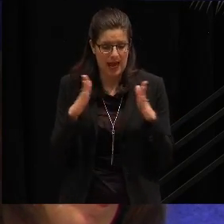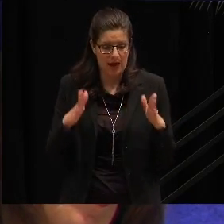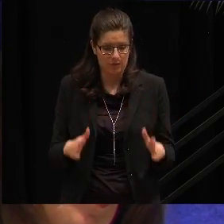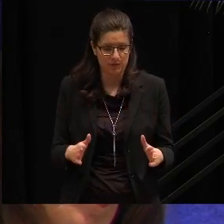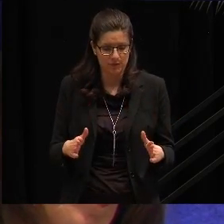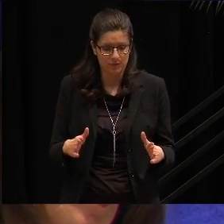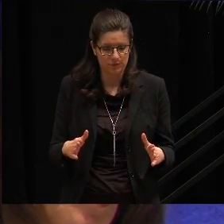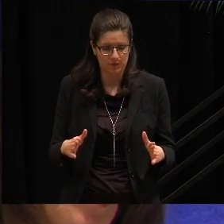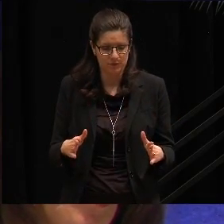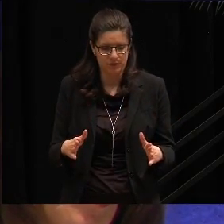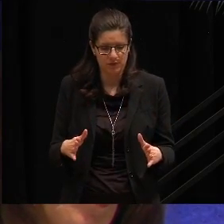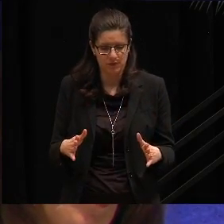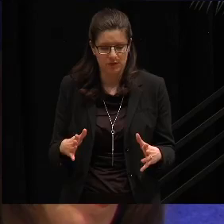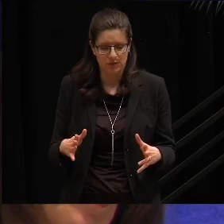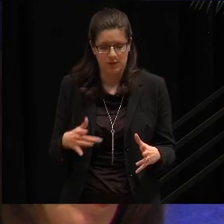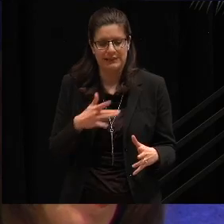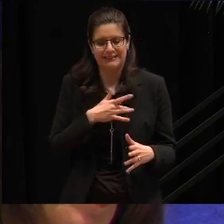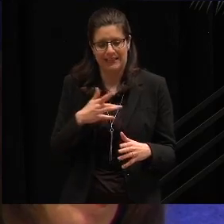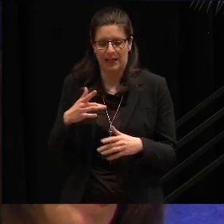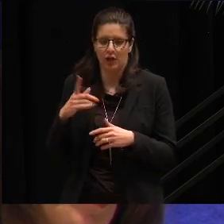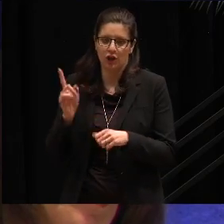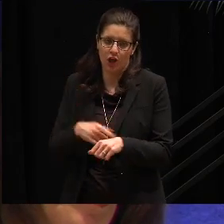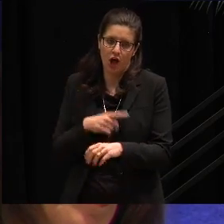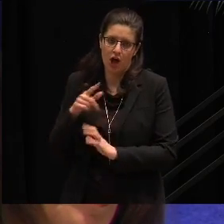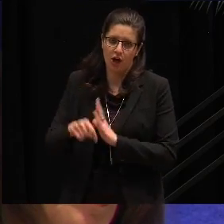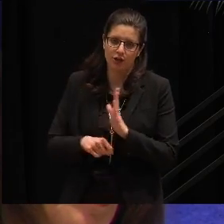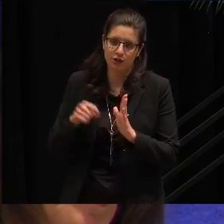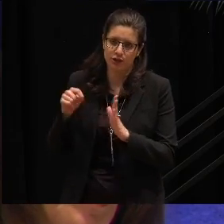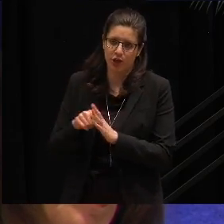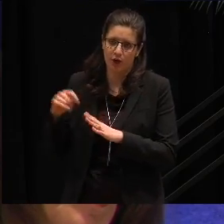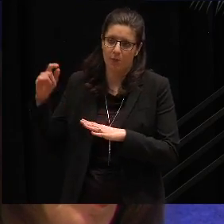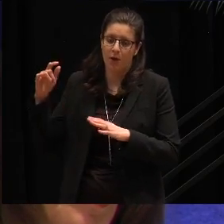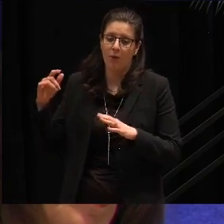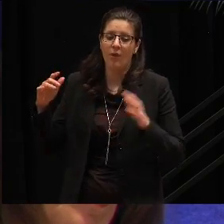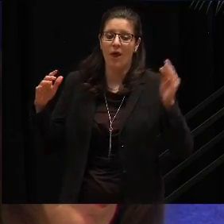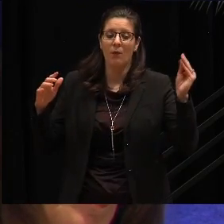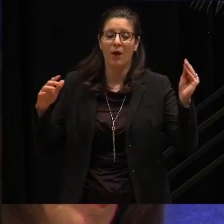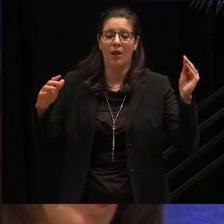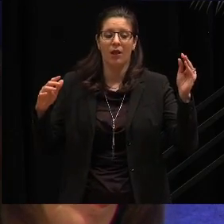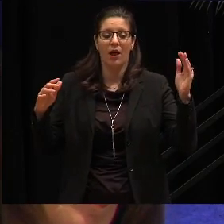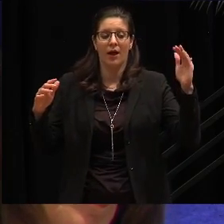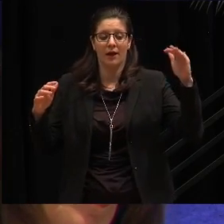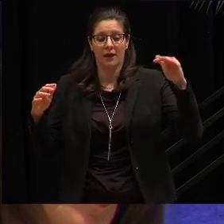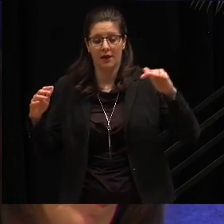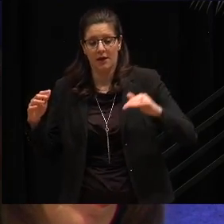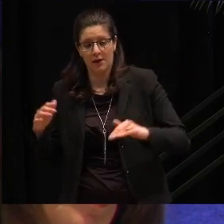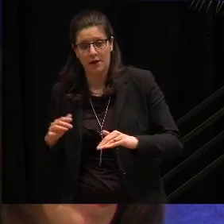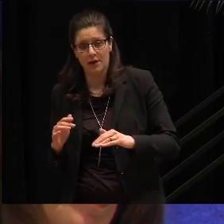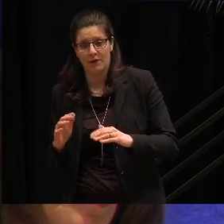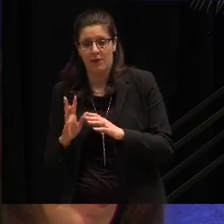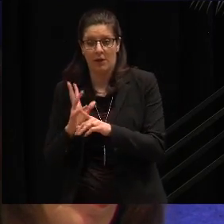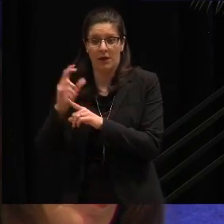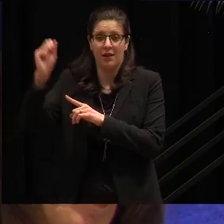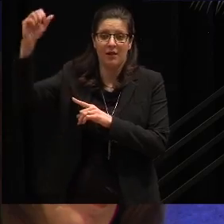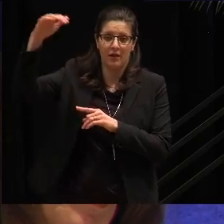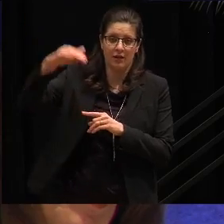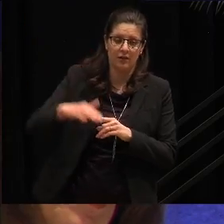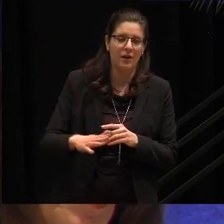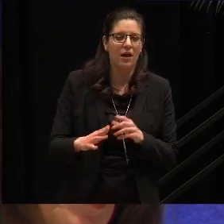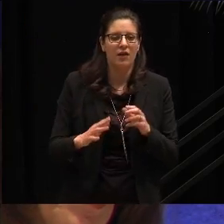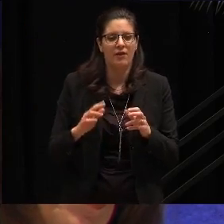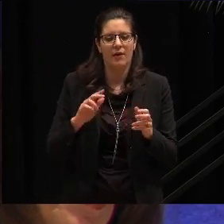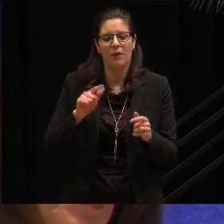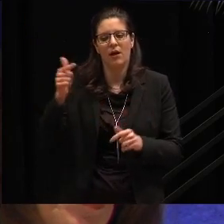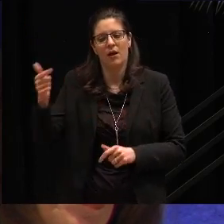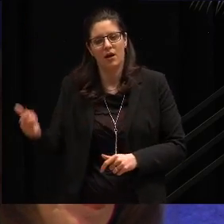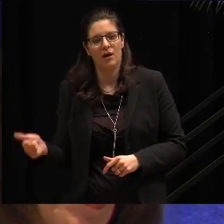us in for a long-term soft landing where we're no longer the dominant power. But we're going to do that, ease into that. We're